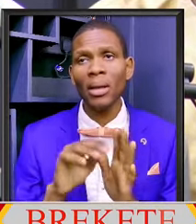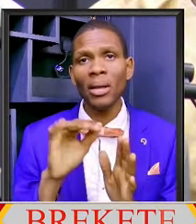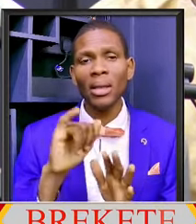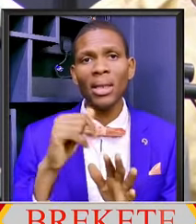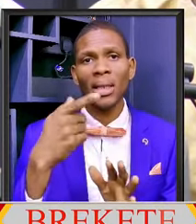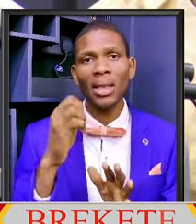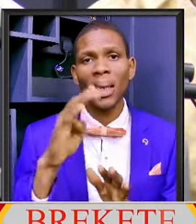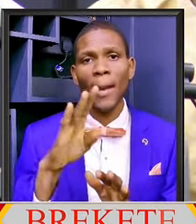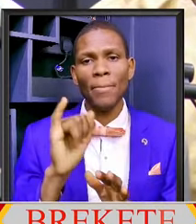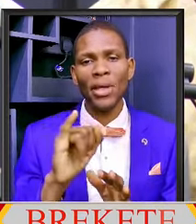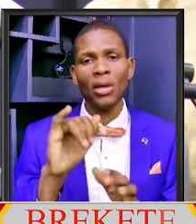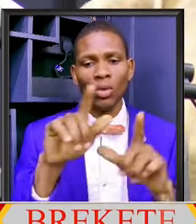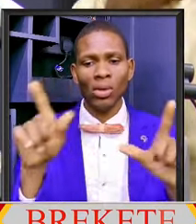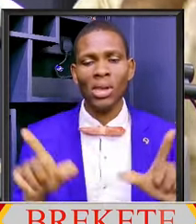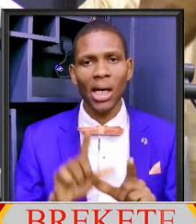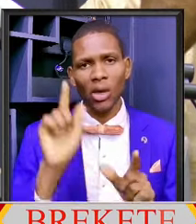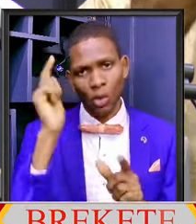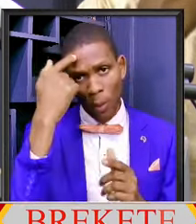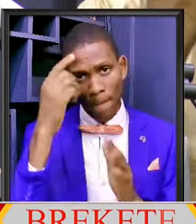Igabi local government. Yes, sir.